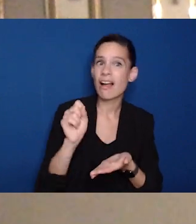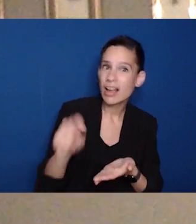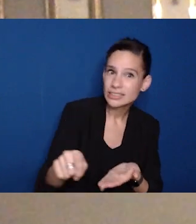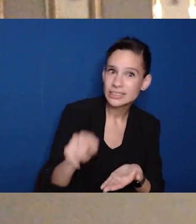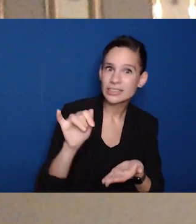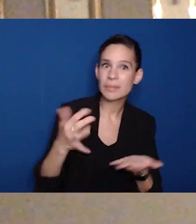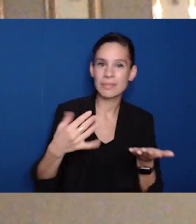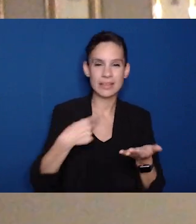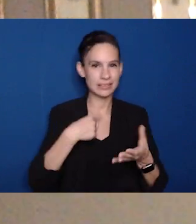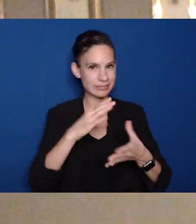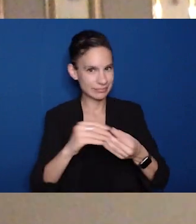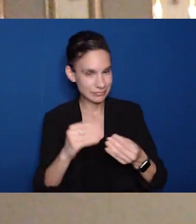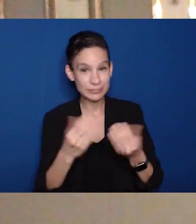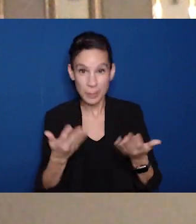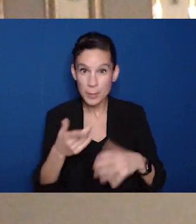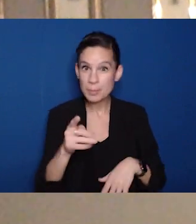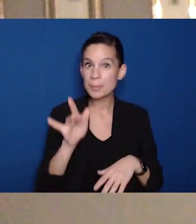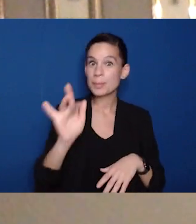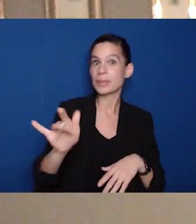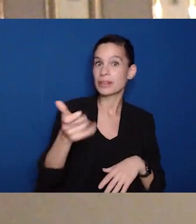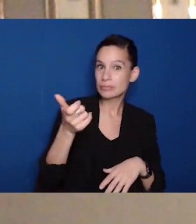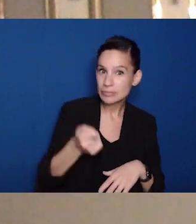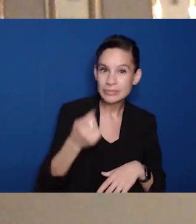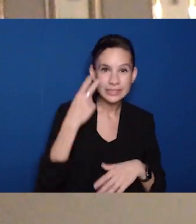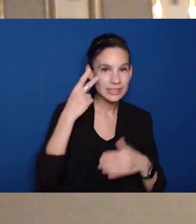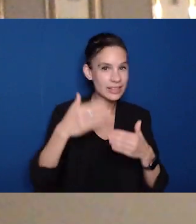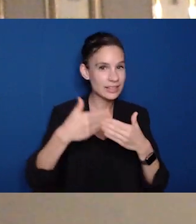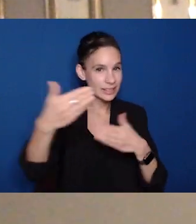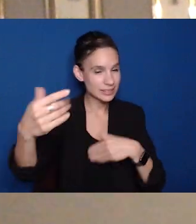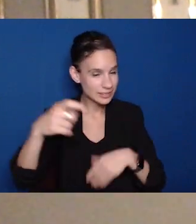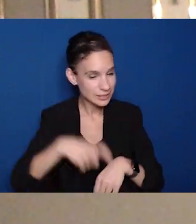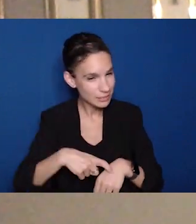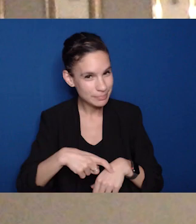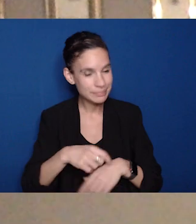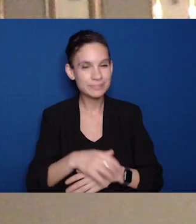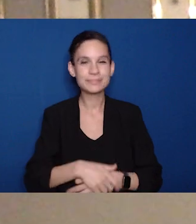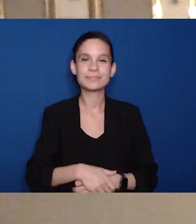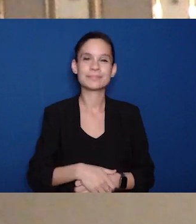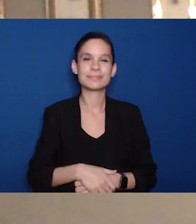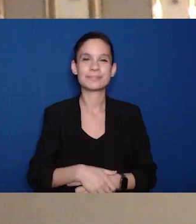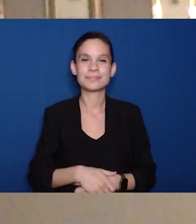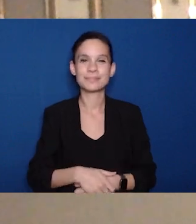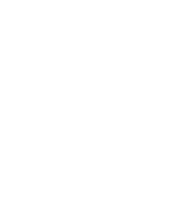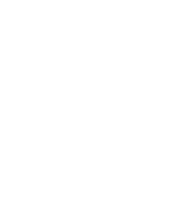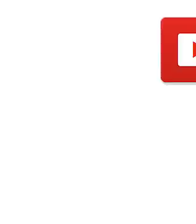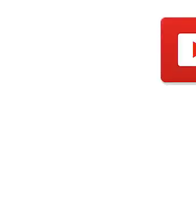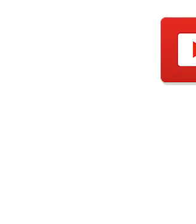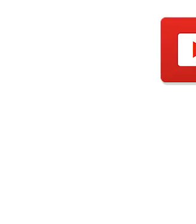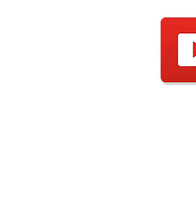And that's what I'm currently doing. So definitely hit subscribe, and we'll see you next time.